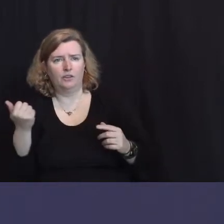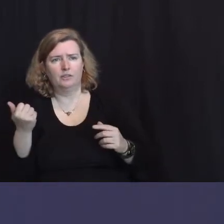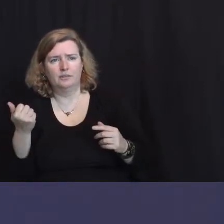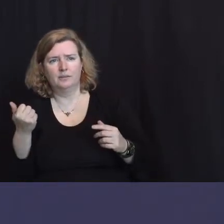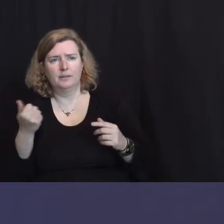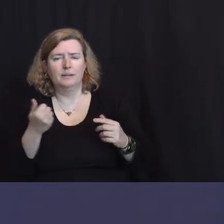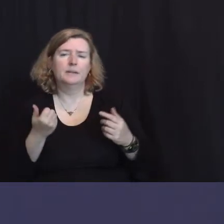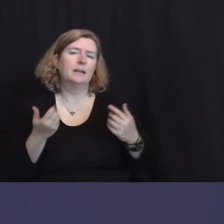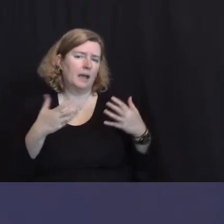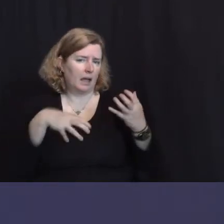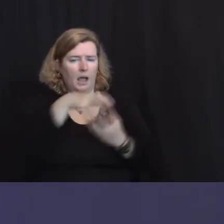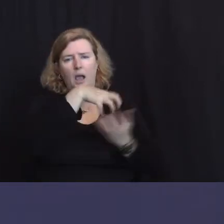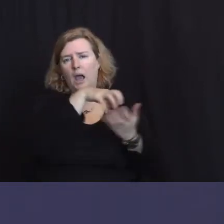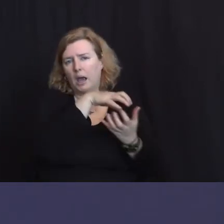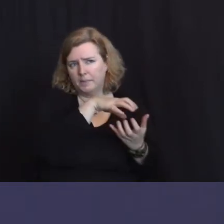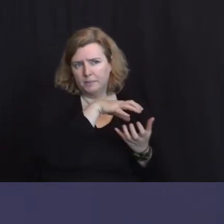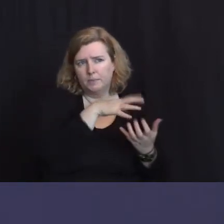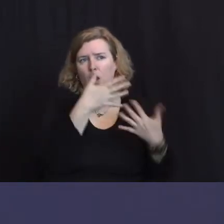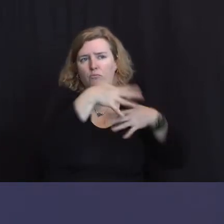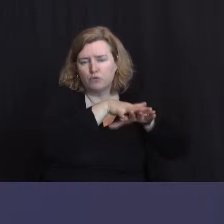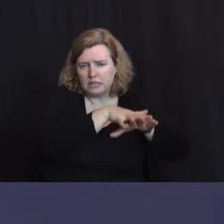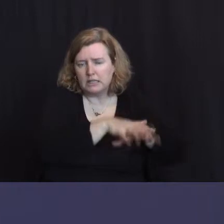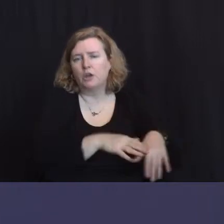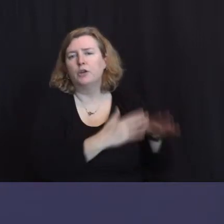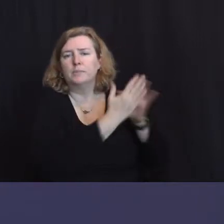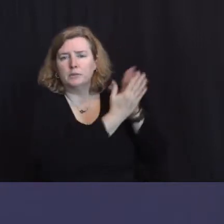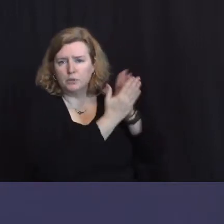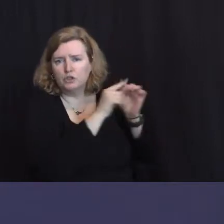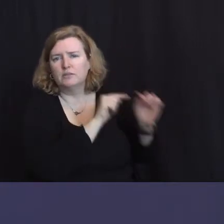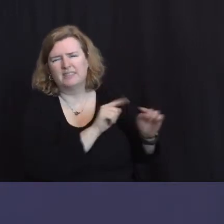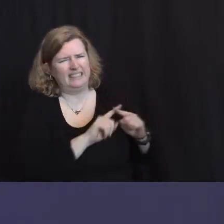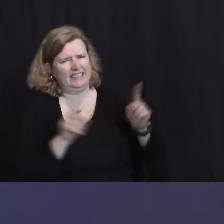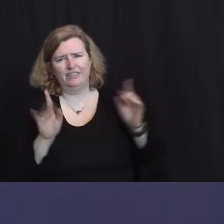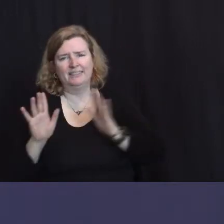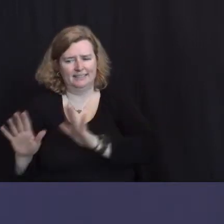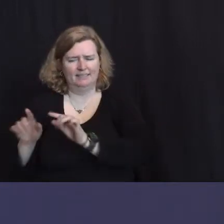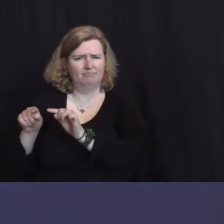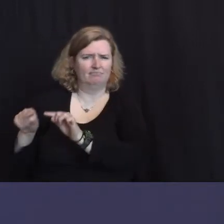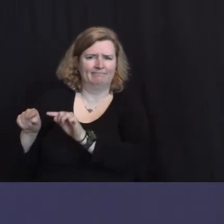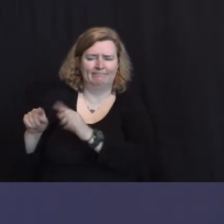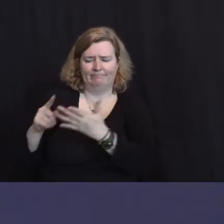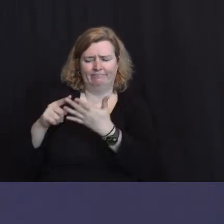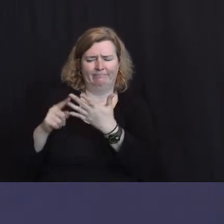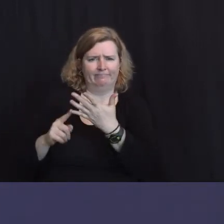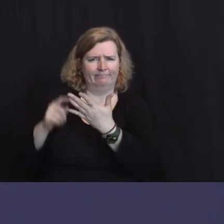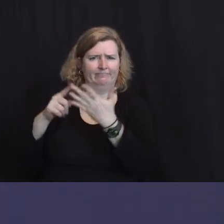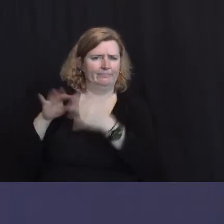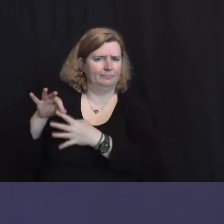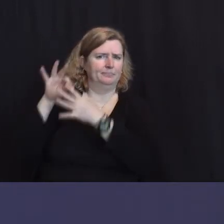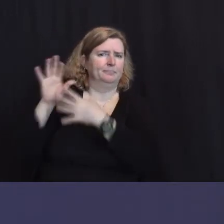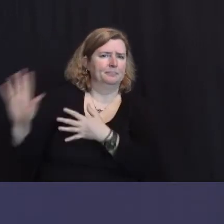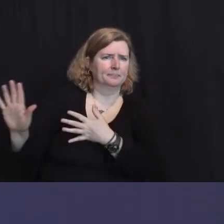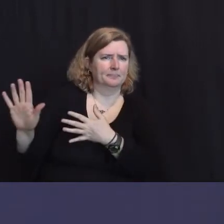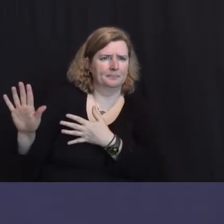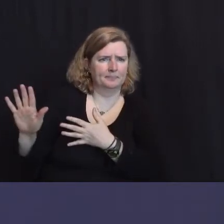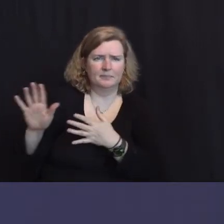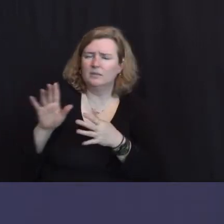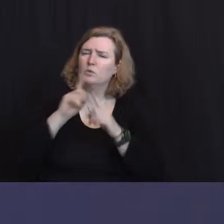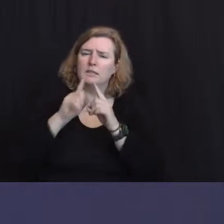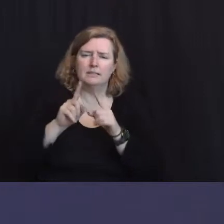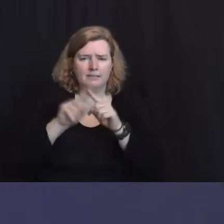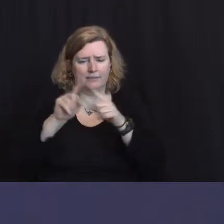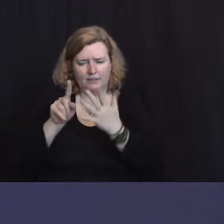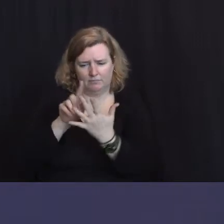day one or all in person from day one. So it's going to be, I think, a localized, not one size fits all